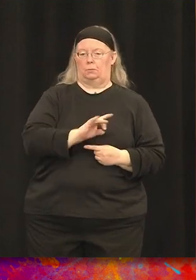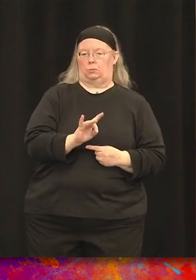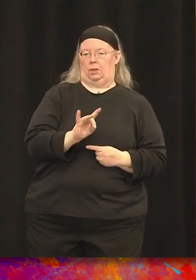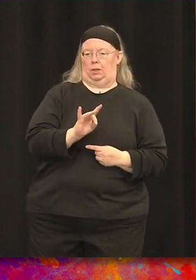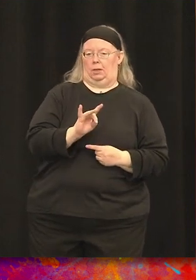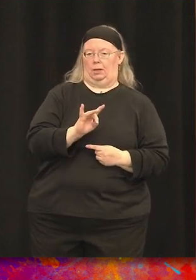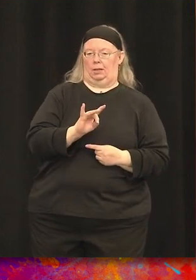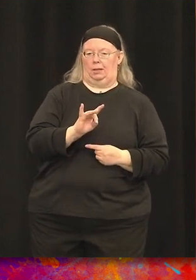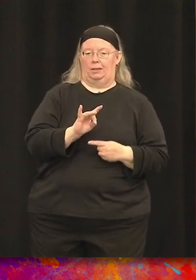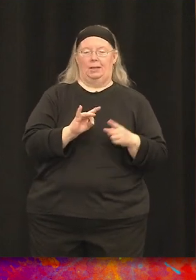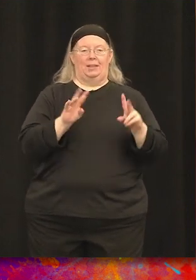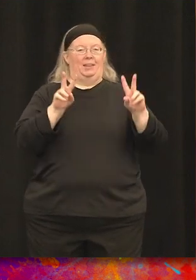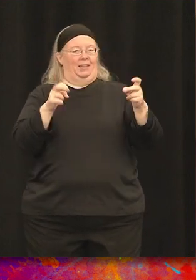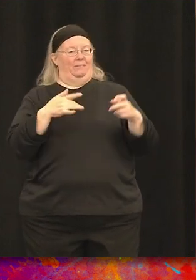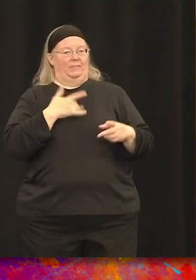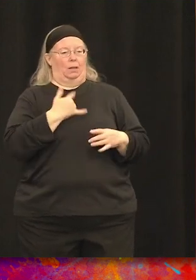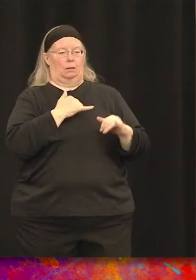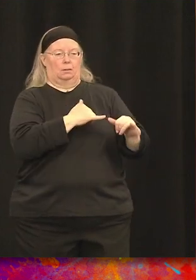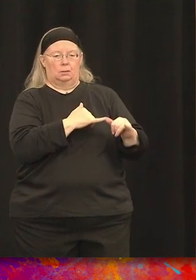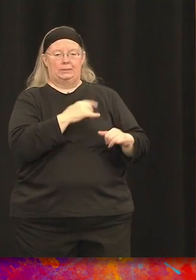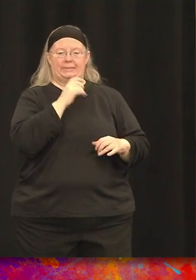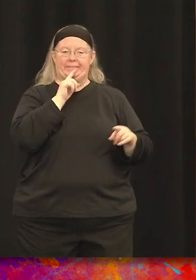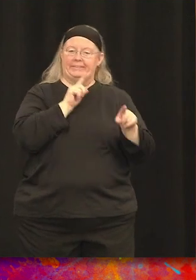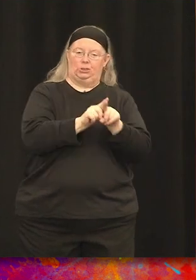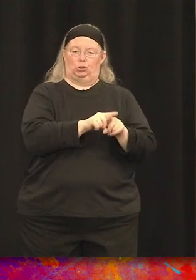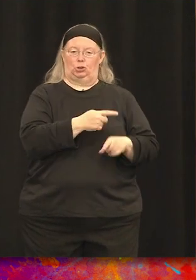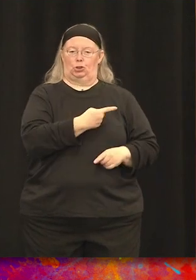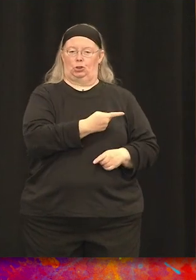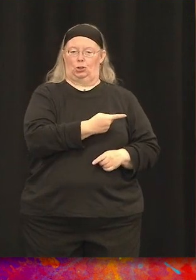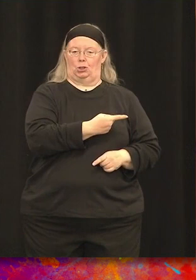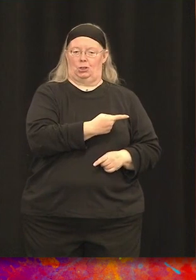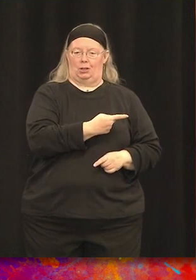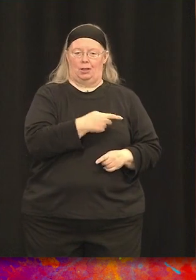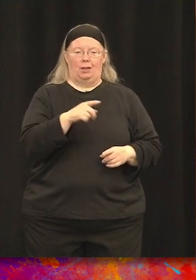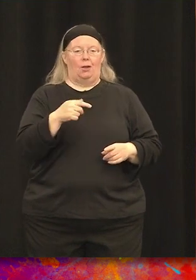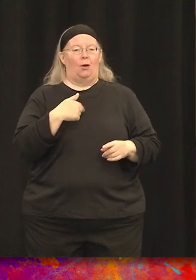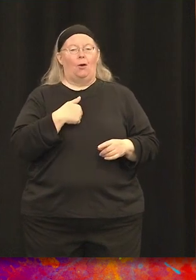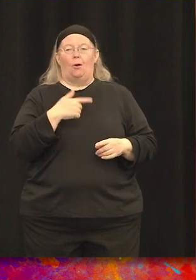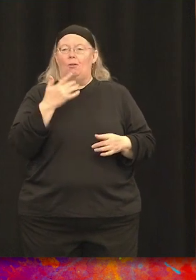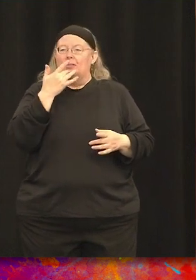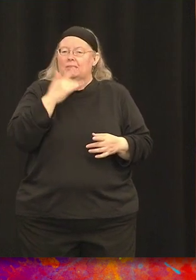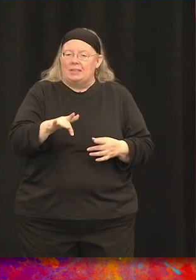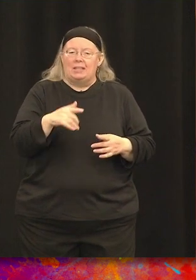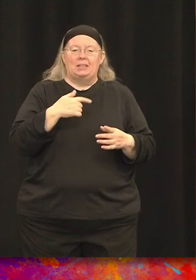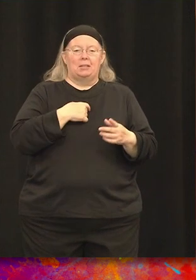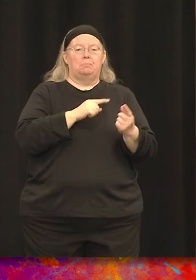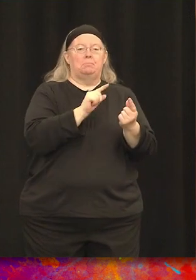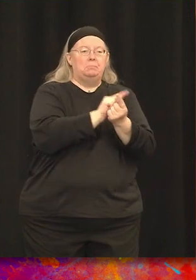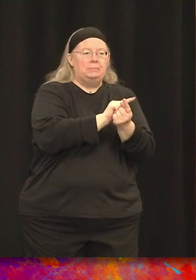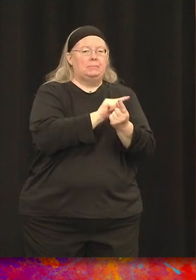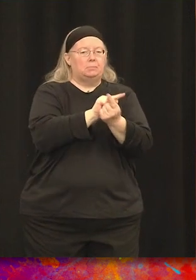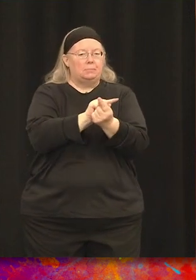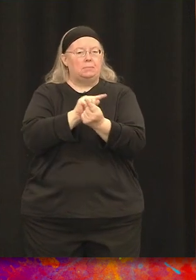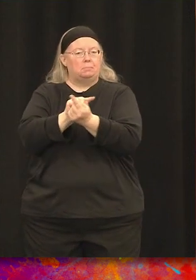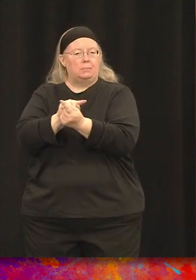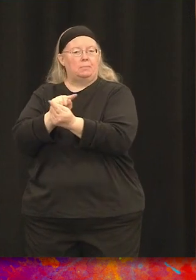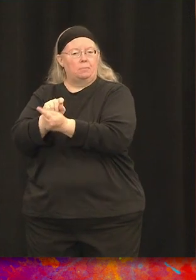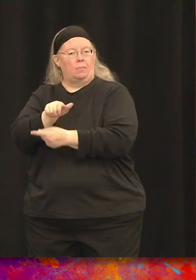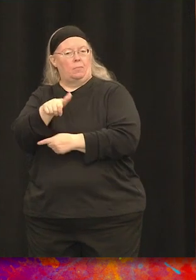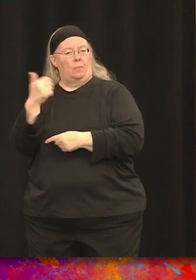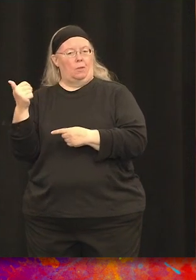Julia said, and since that time, I've been so fortunate to meet so many others in this community that now feel like family to